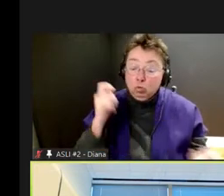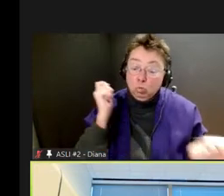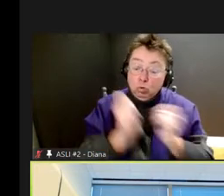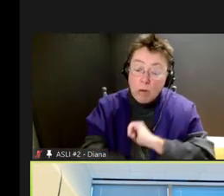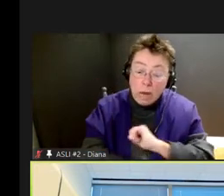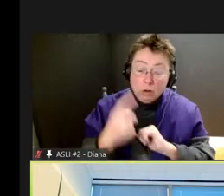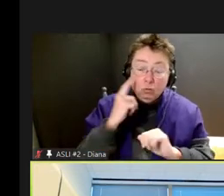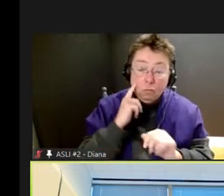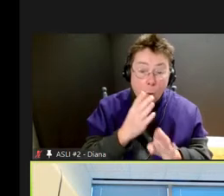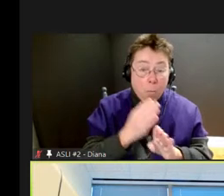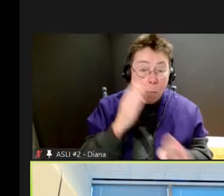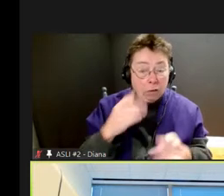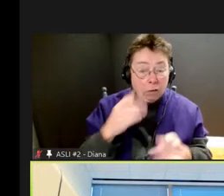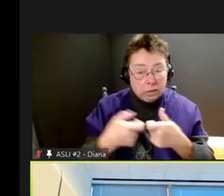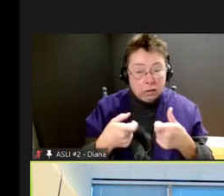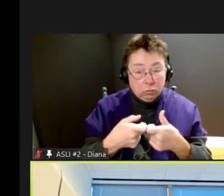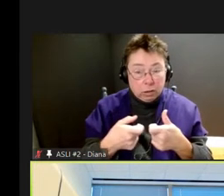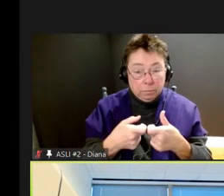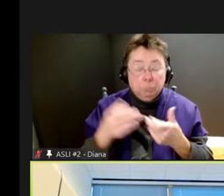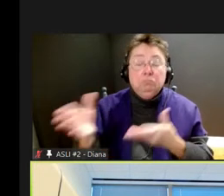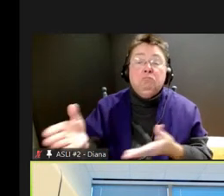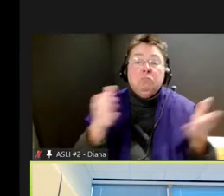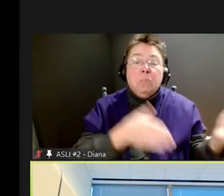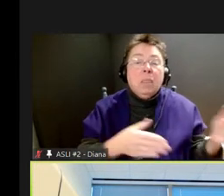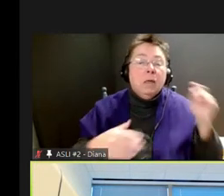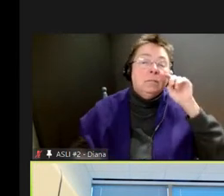electrification. Next slide, please.